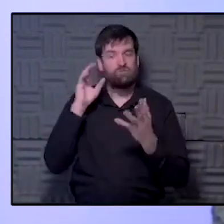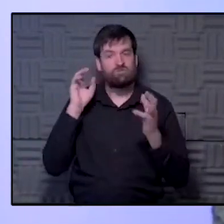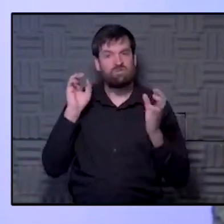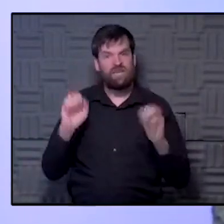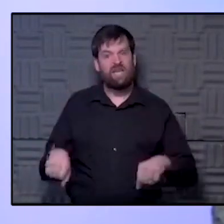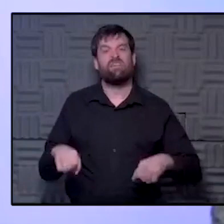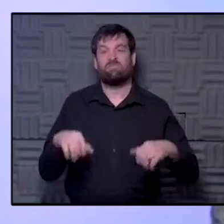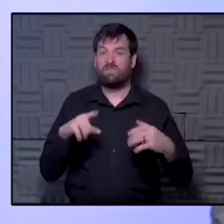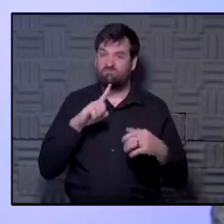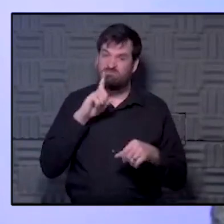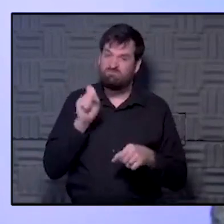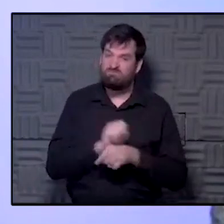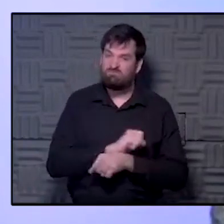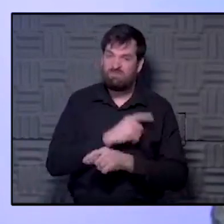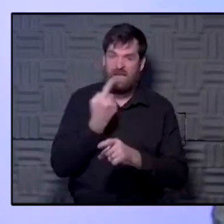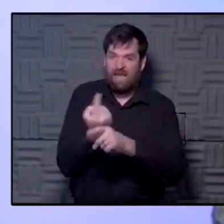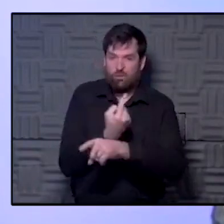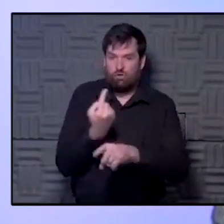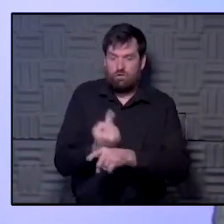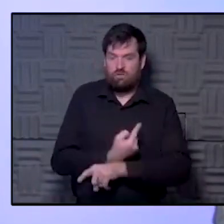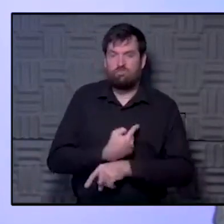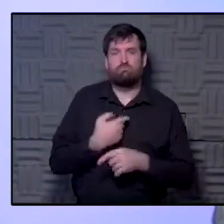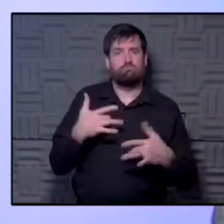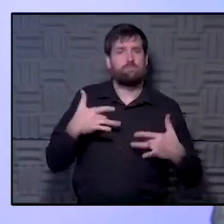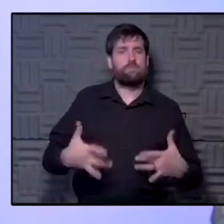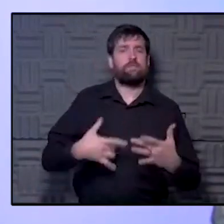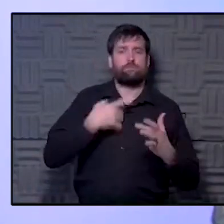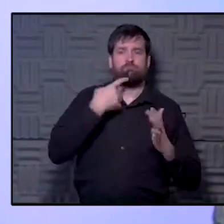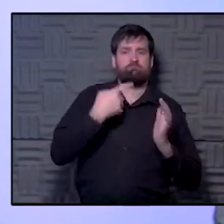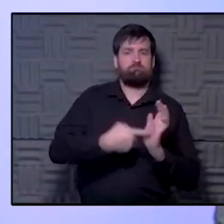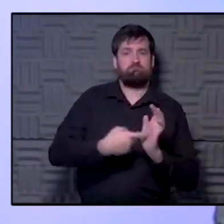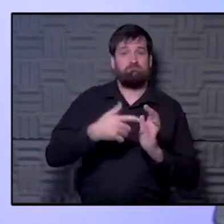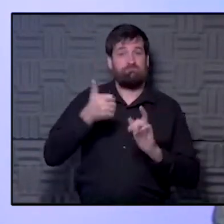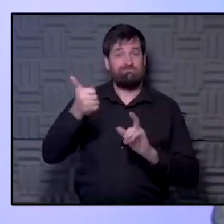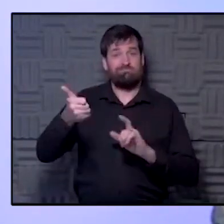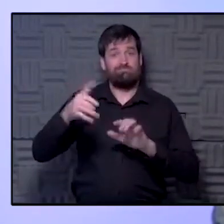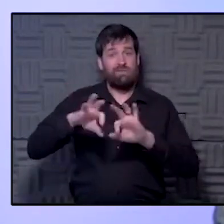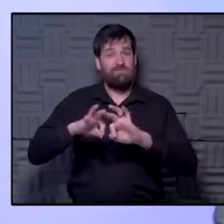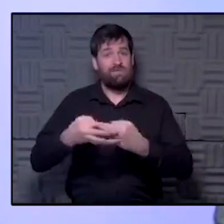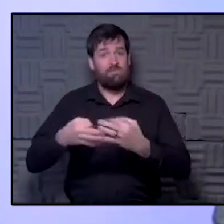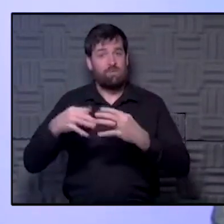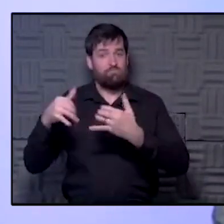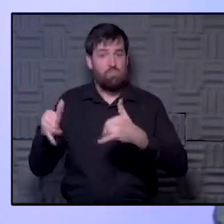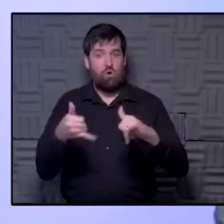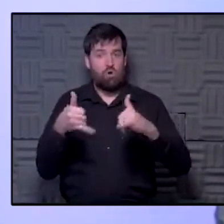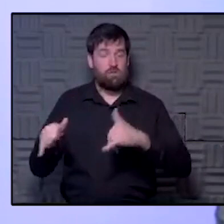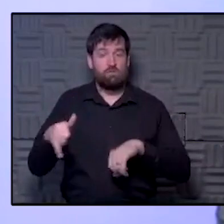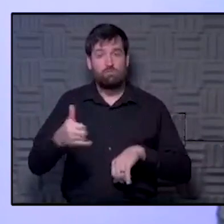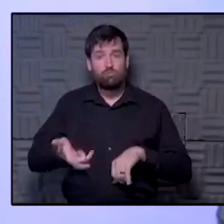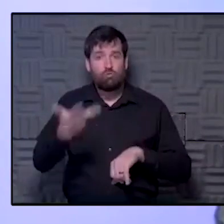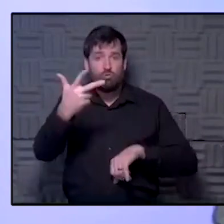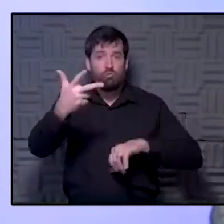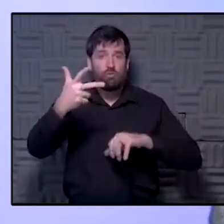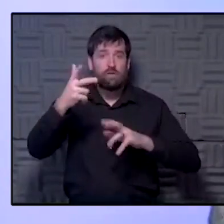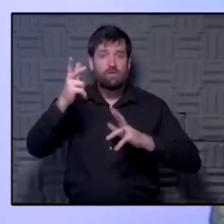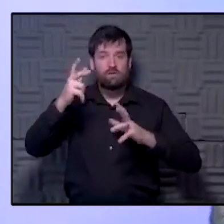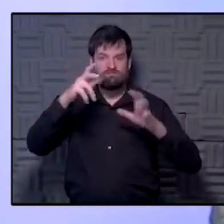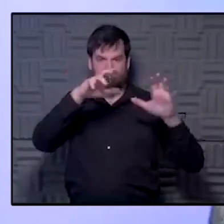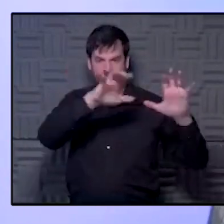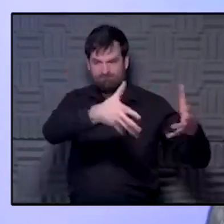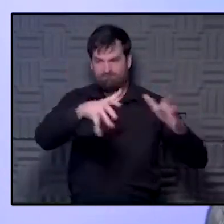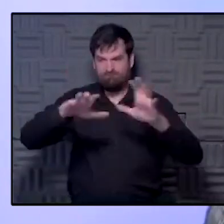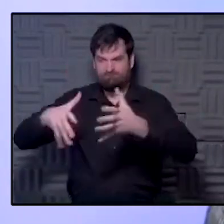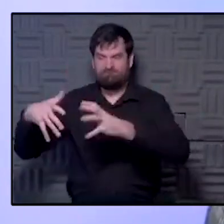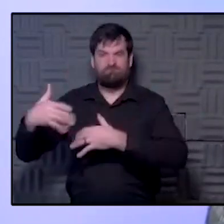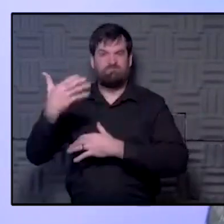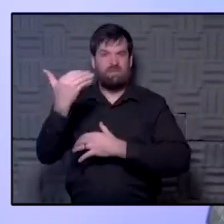darn reliable. So we tend to figure out if even a family party of 3 households of 15